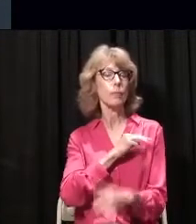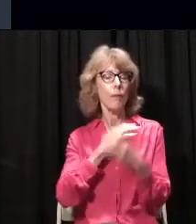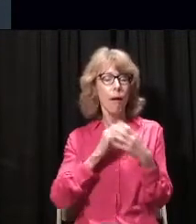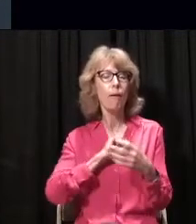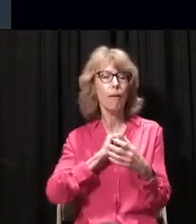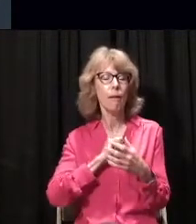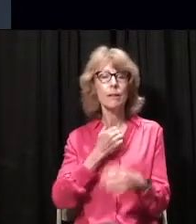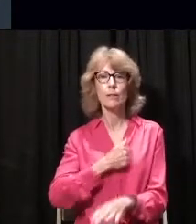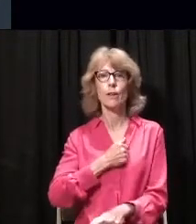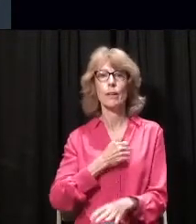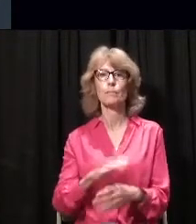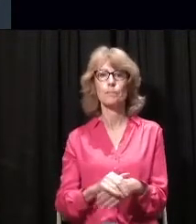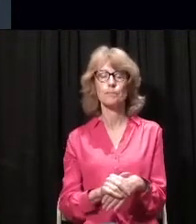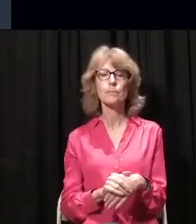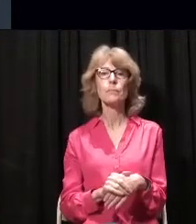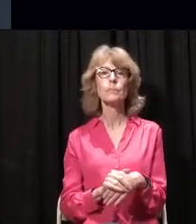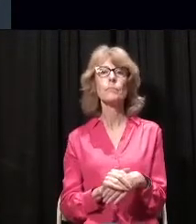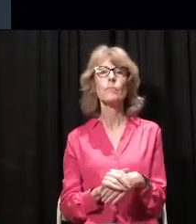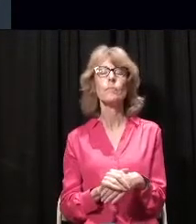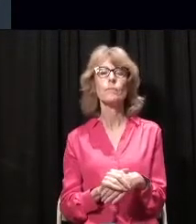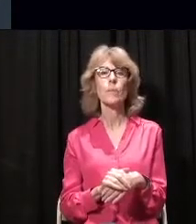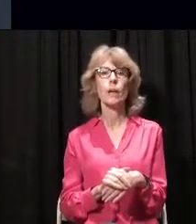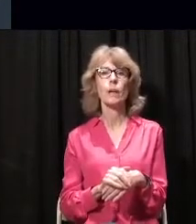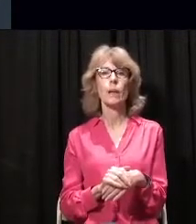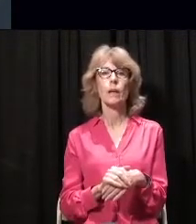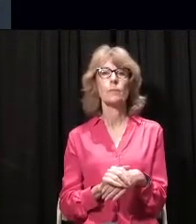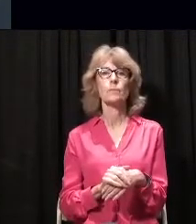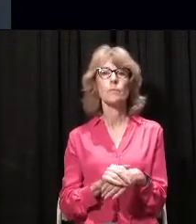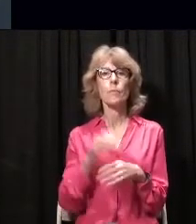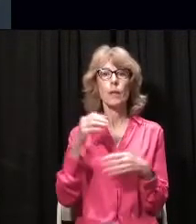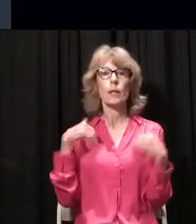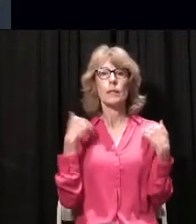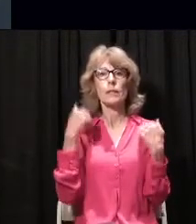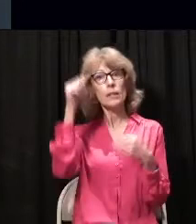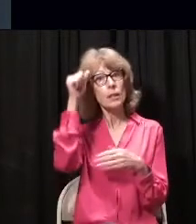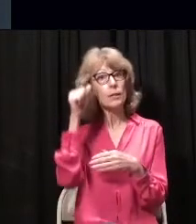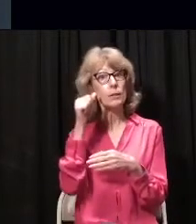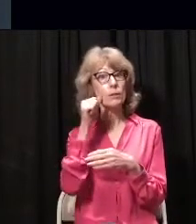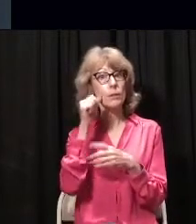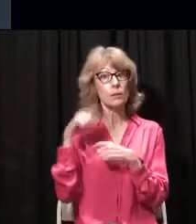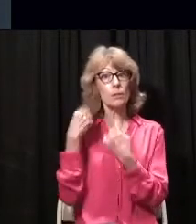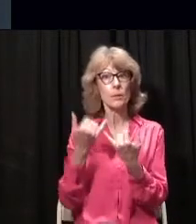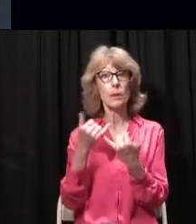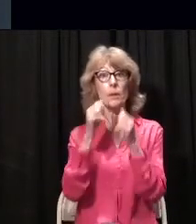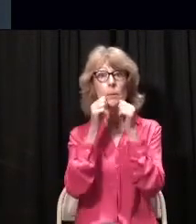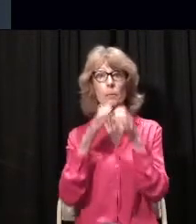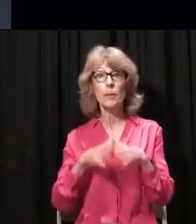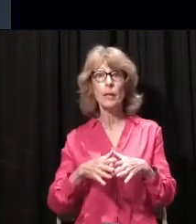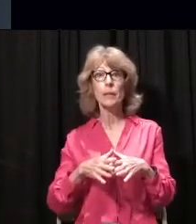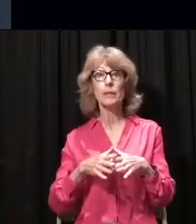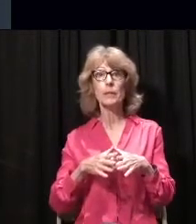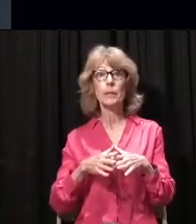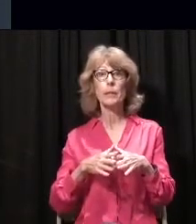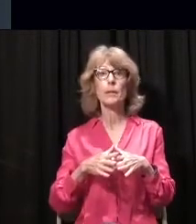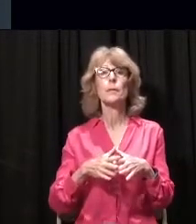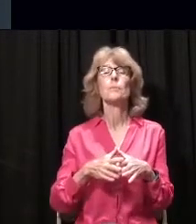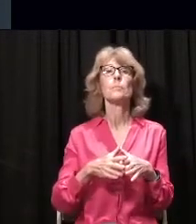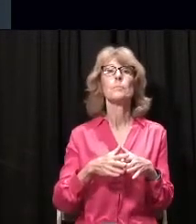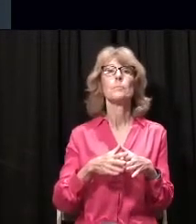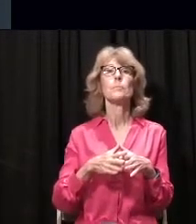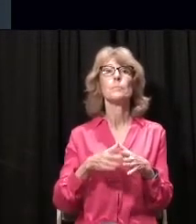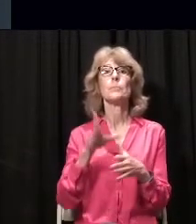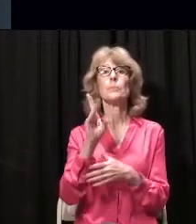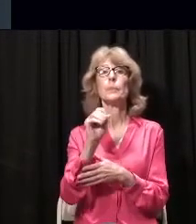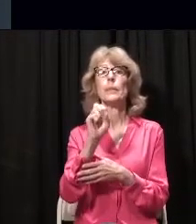Our young adult ministry has just been really blessed by Daniel and Amy Roberts over the last few months, and just a few weeks ago they did